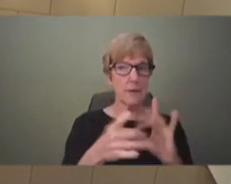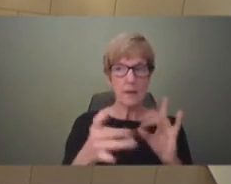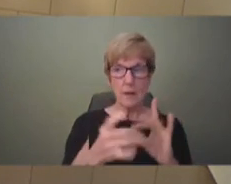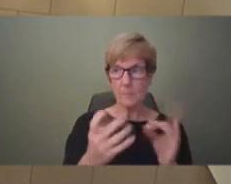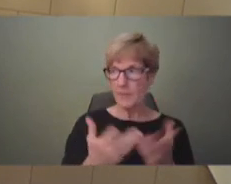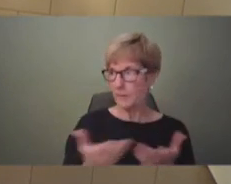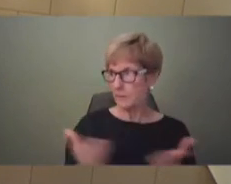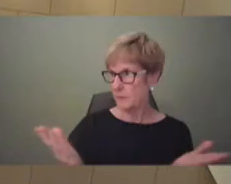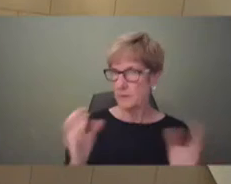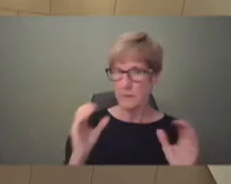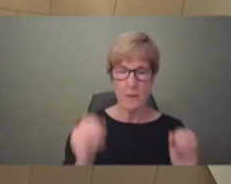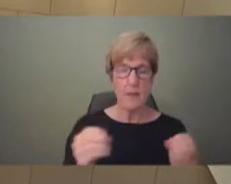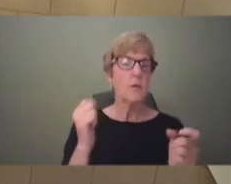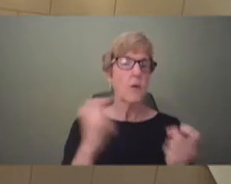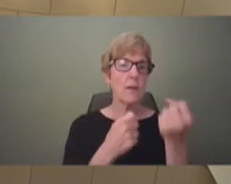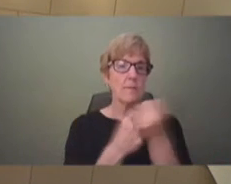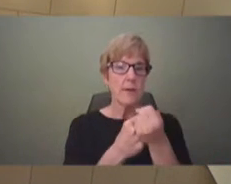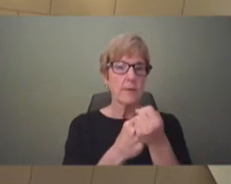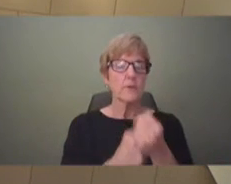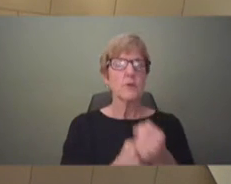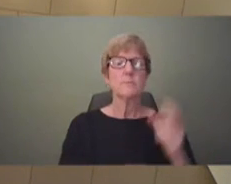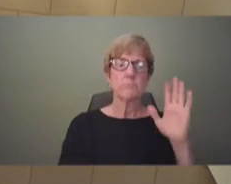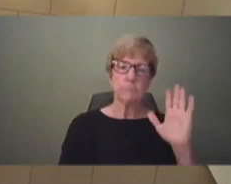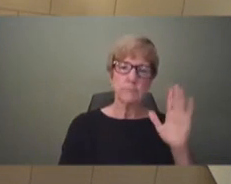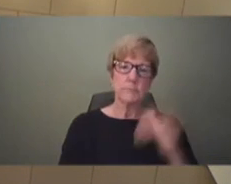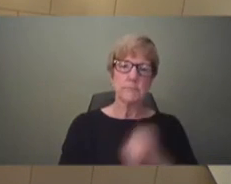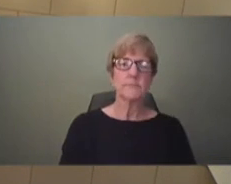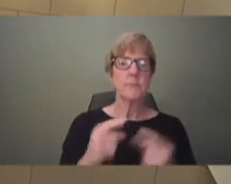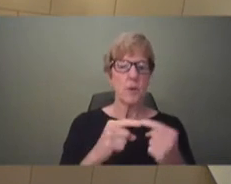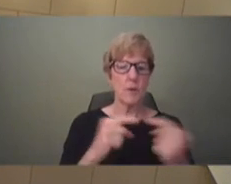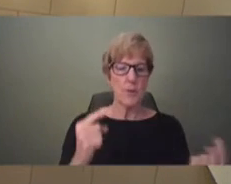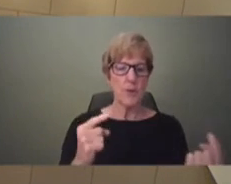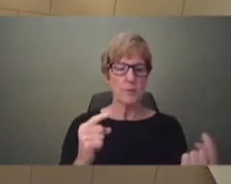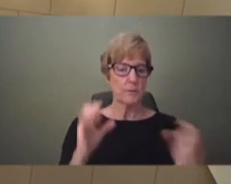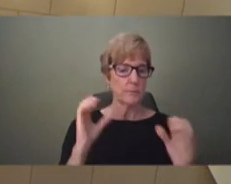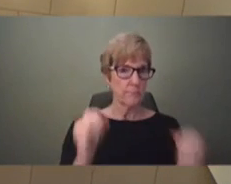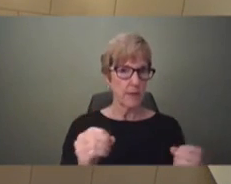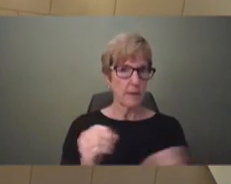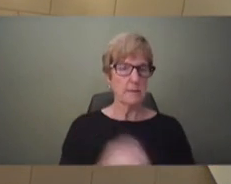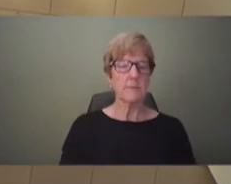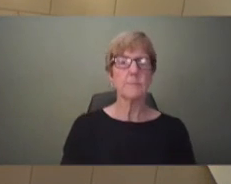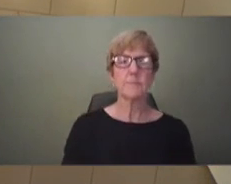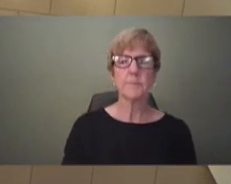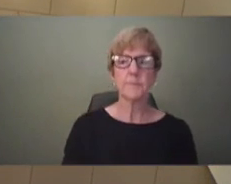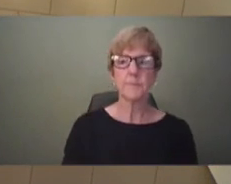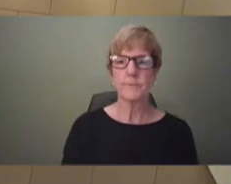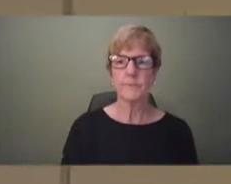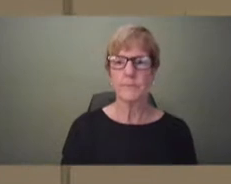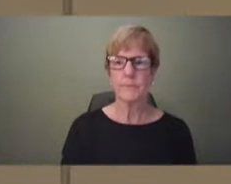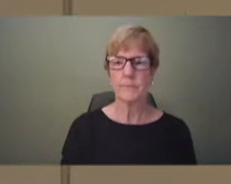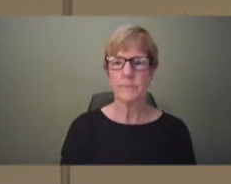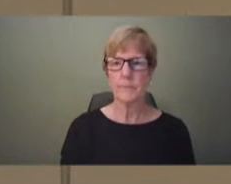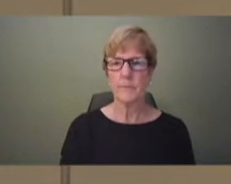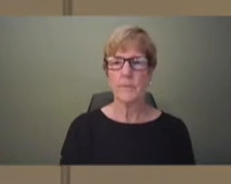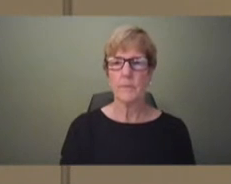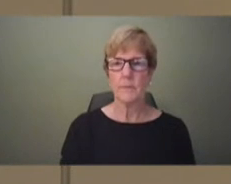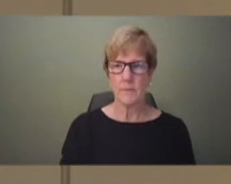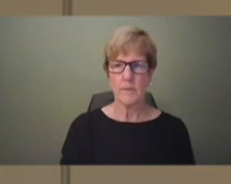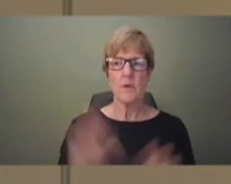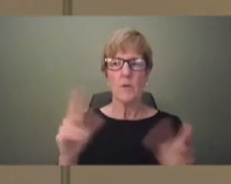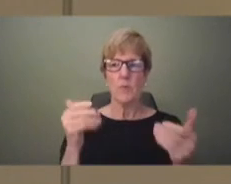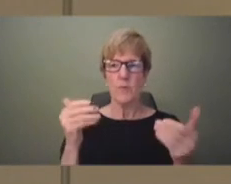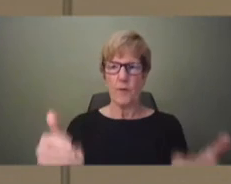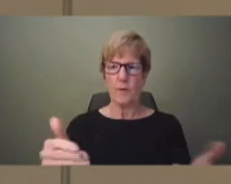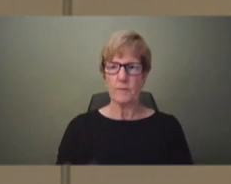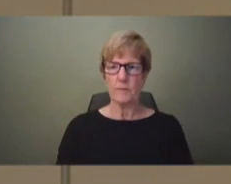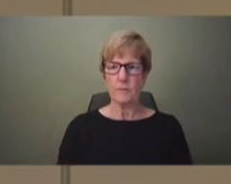hearing none all in favor please raise your hand any opposed seeing none uh that public hearing is closed and we will move on to